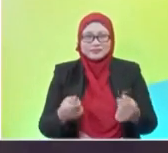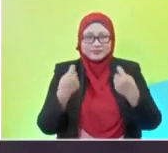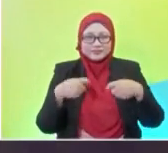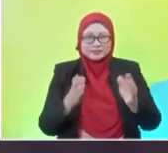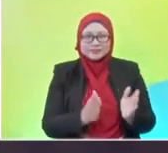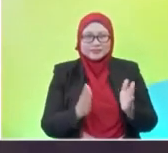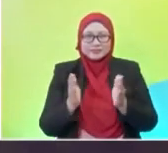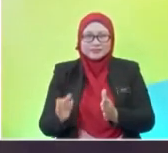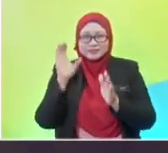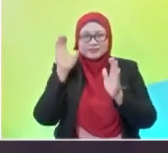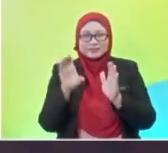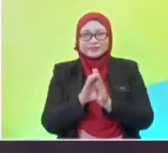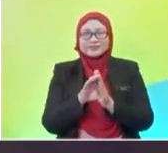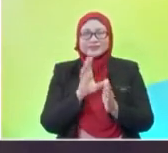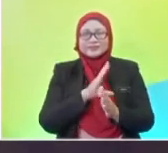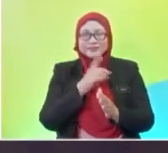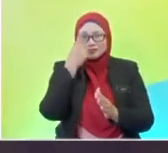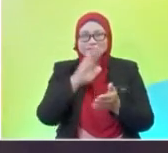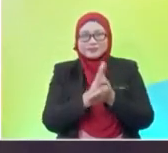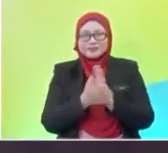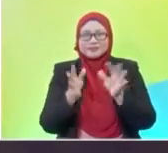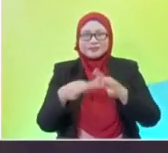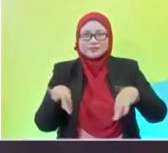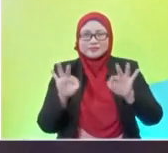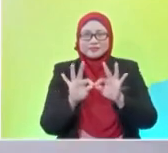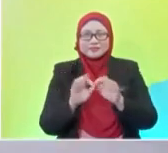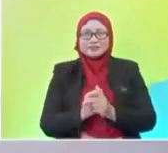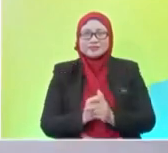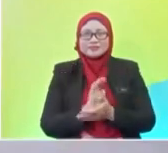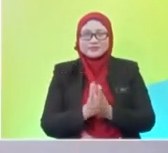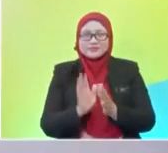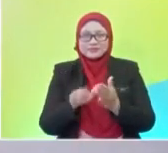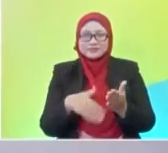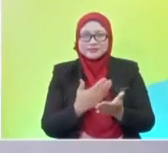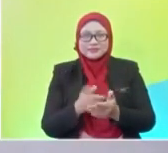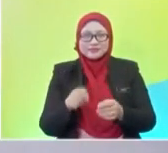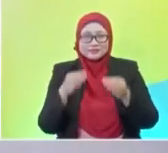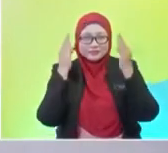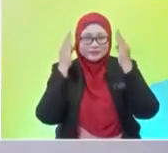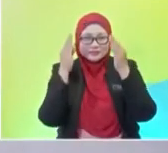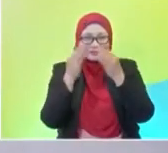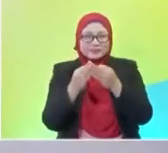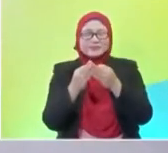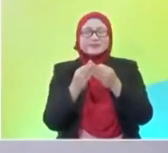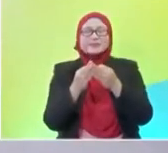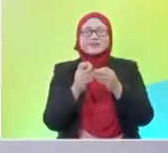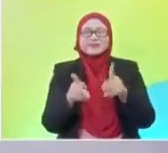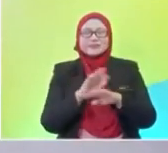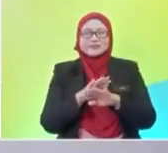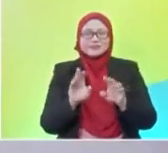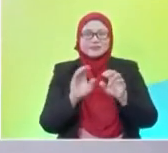arrange the story. Okay, that means you must have been paying attention to teacher Kenanga's story. Yeah. If not, we can't do it together,